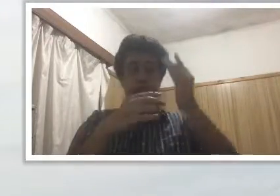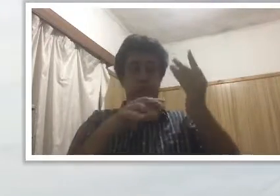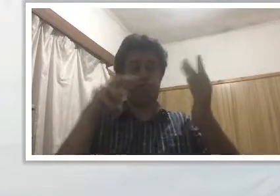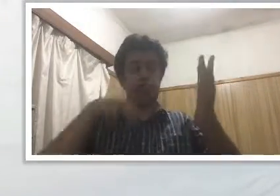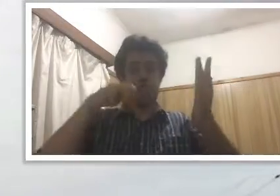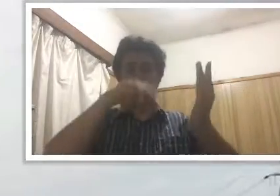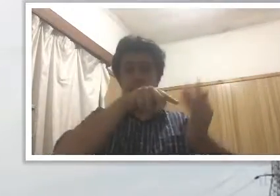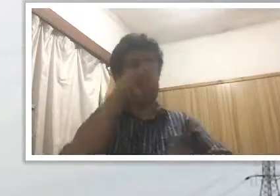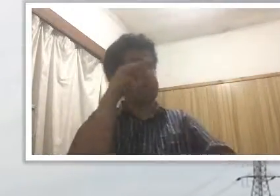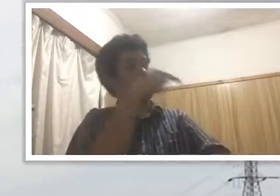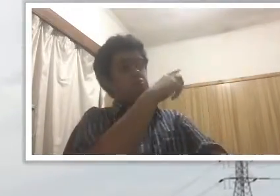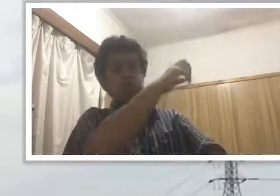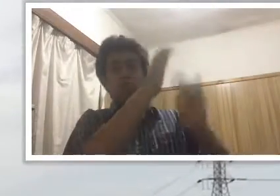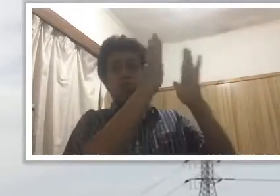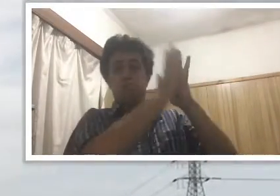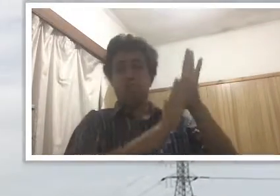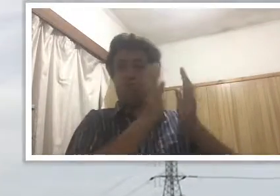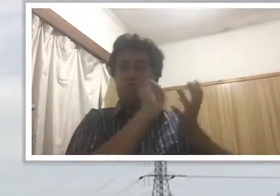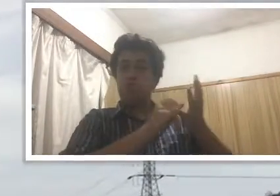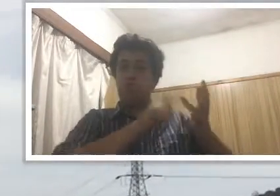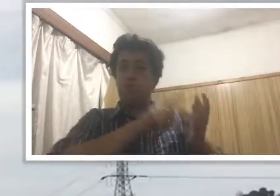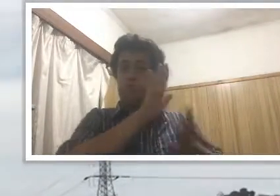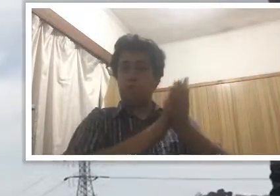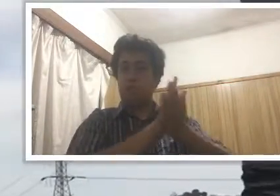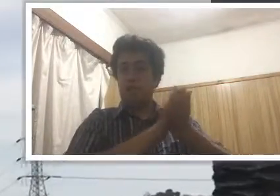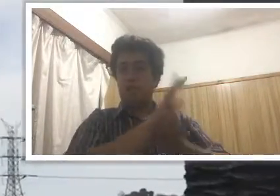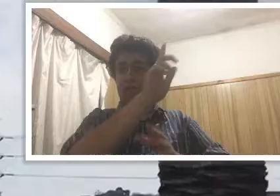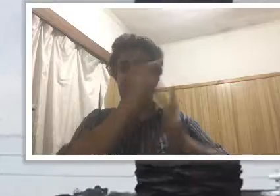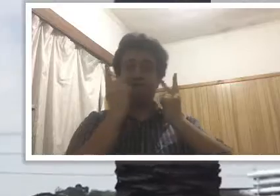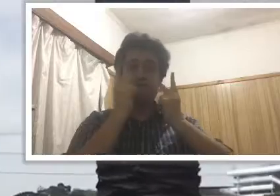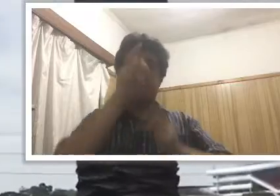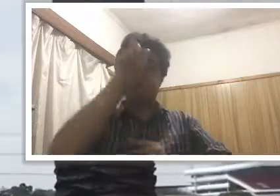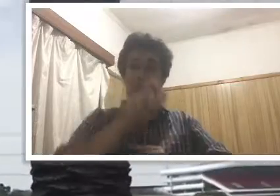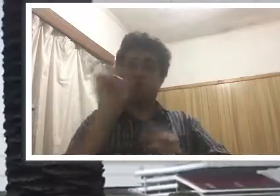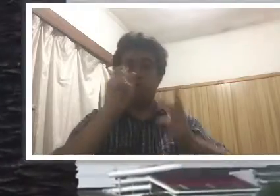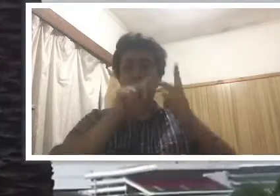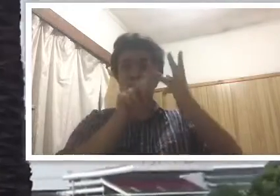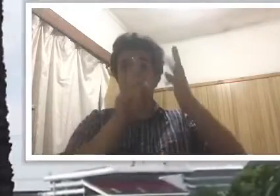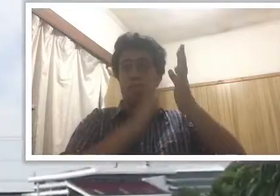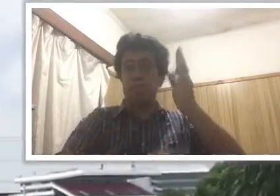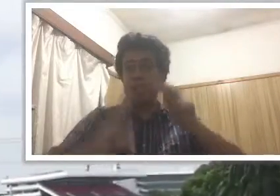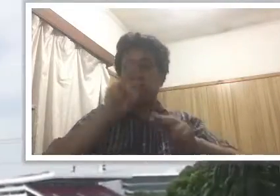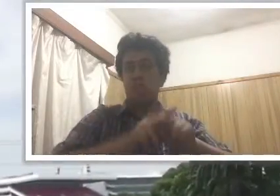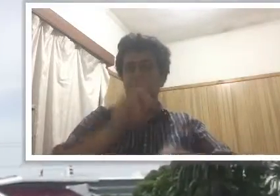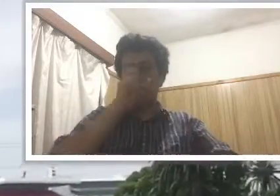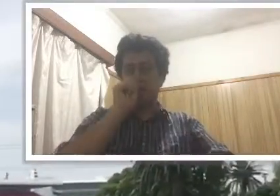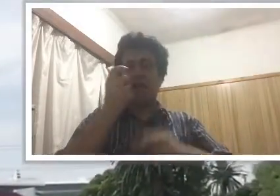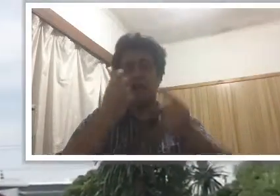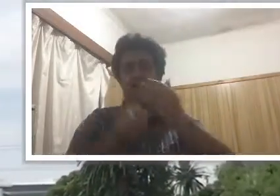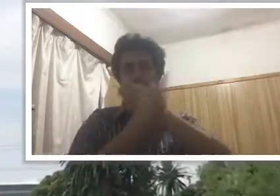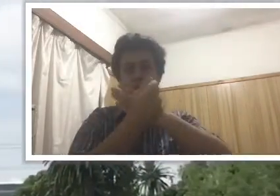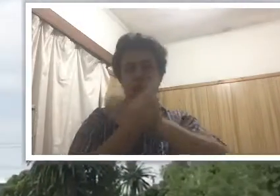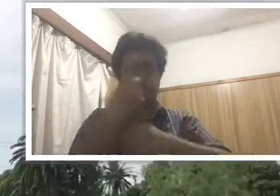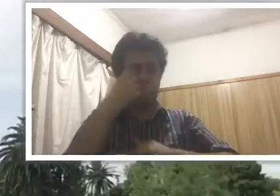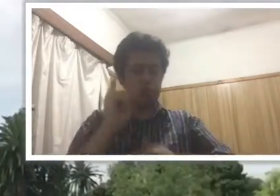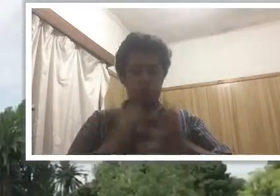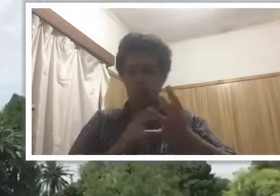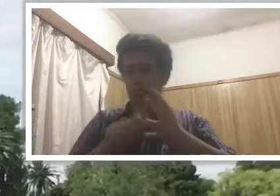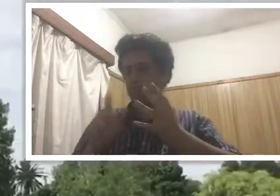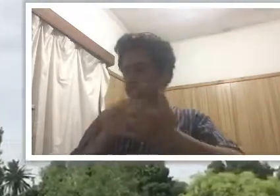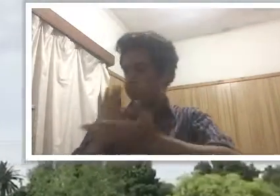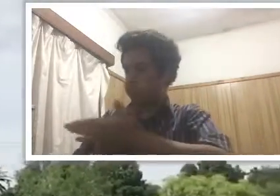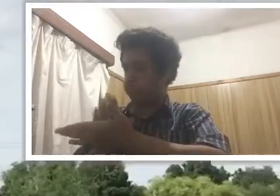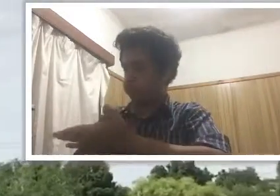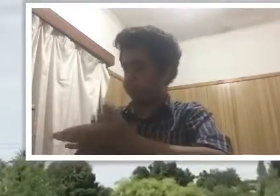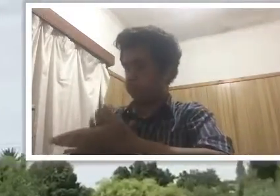entire school during the weekly held school assembly. Their work can also be displayed throughout the